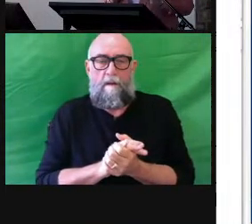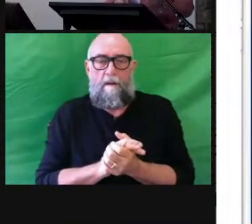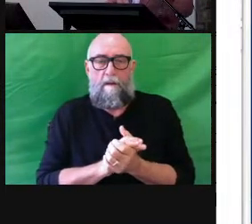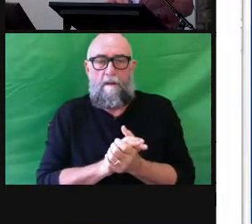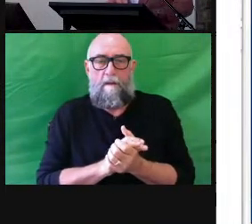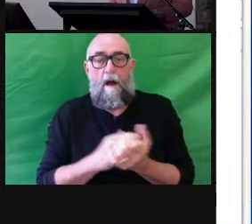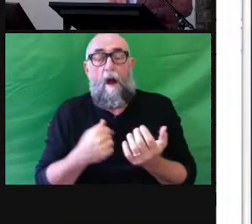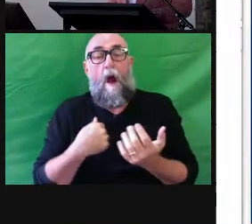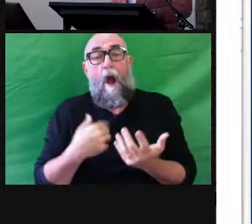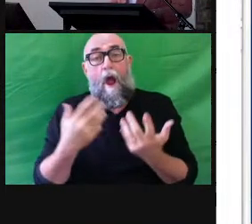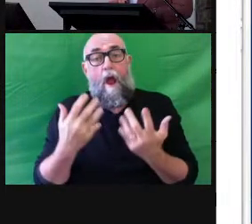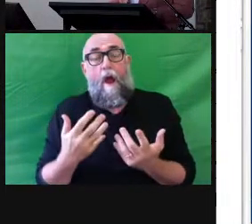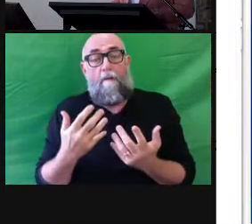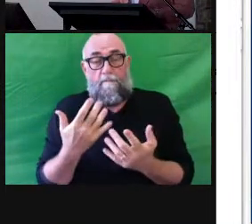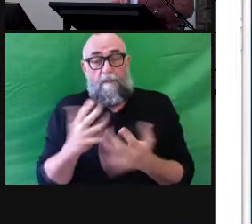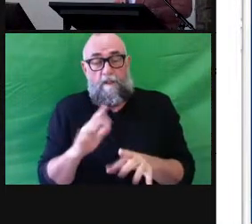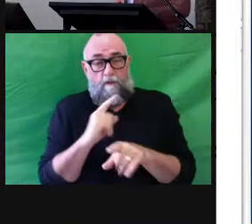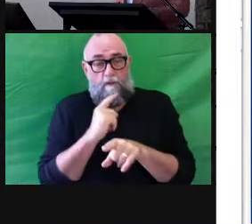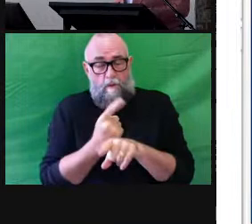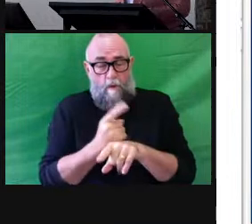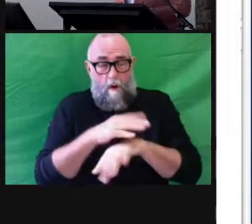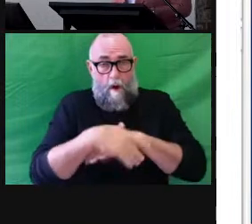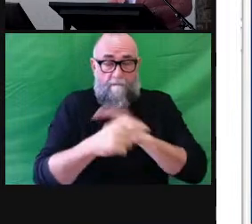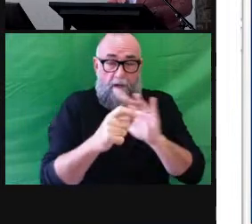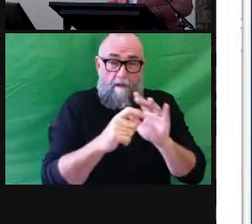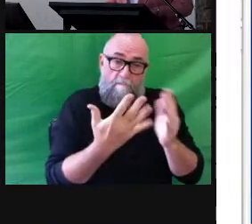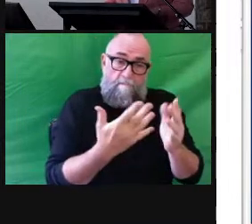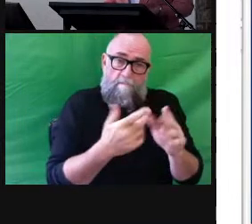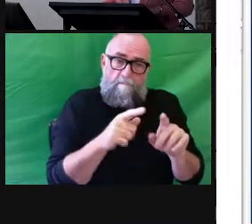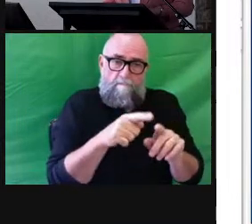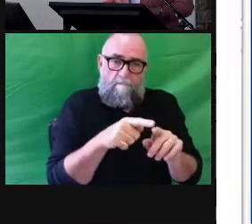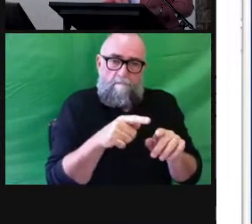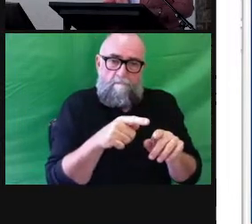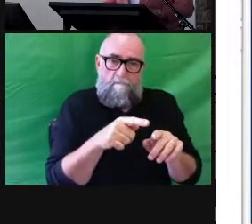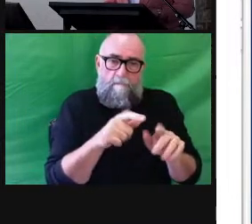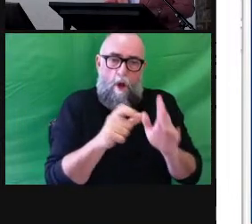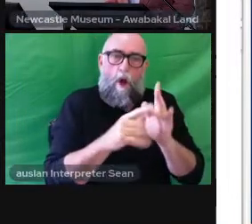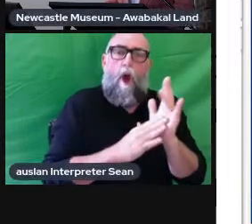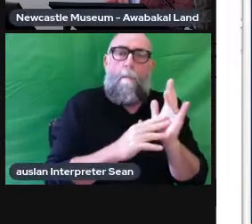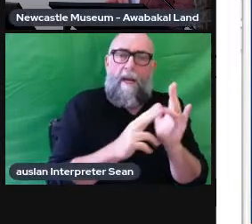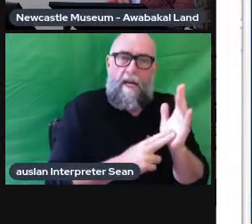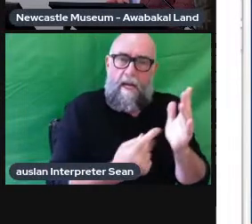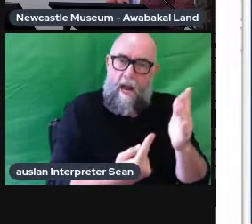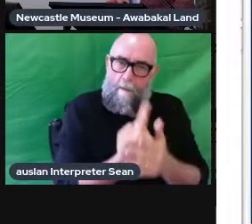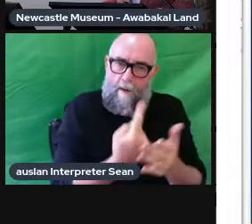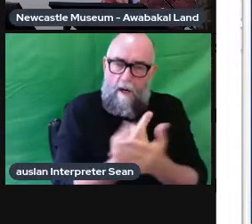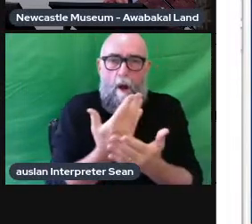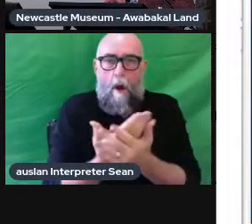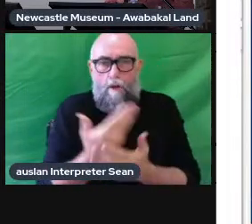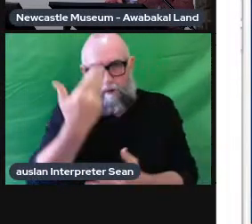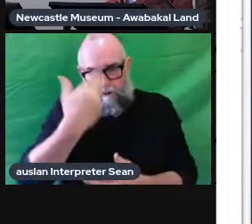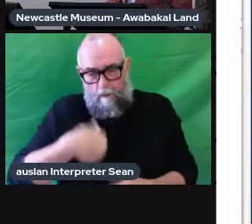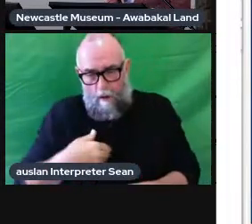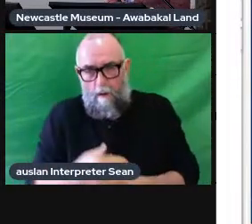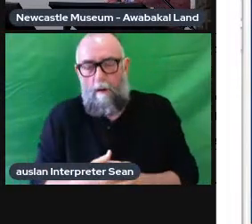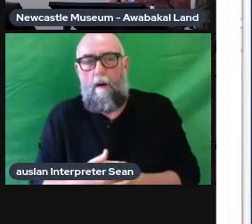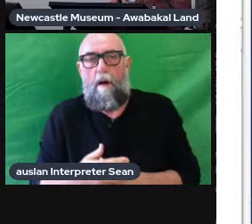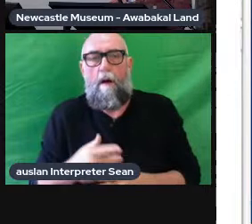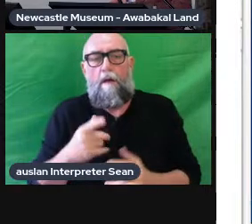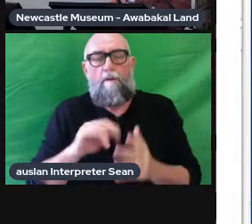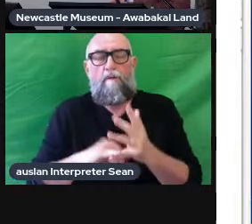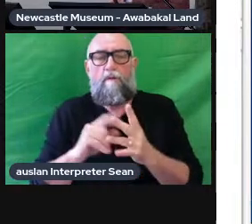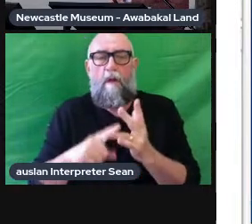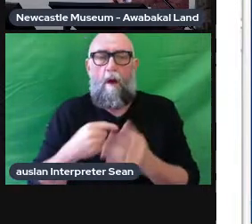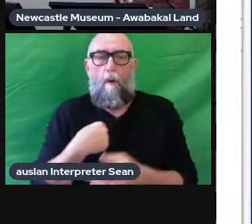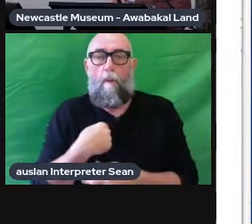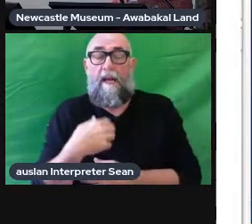the common causes of stroke and why we need to focus on those. Before I go into talking about some of the principles around